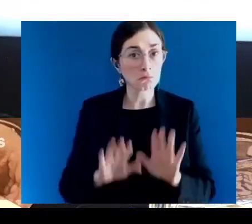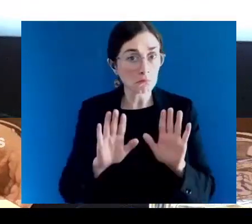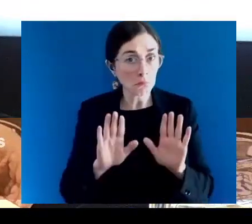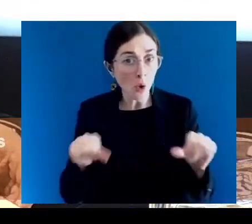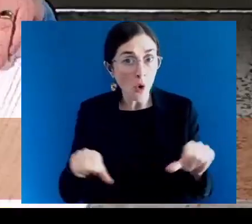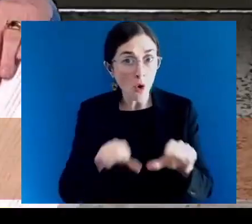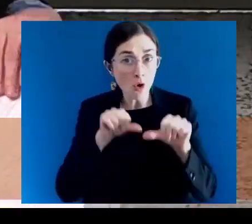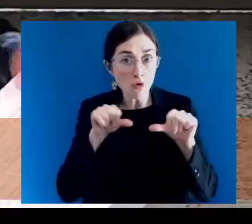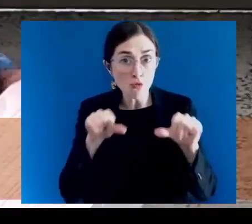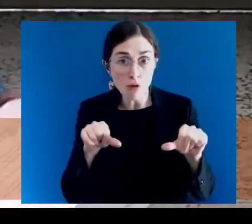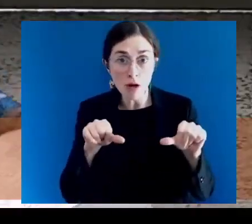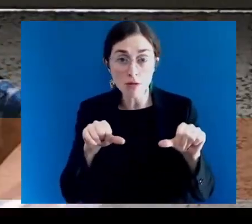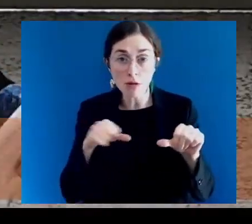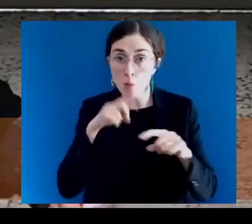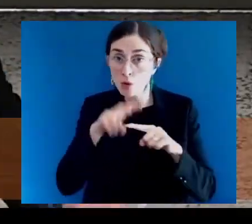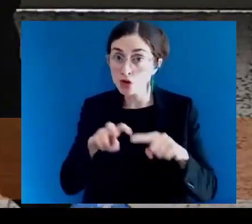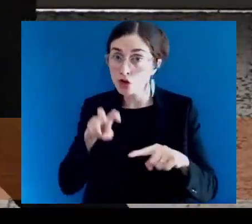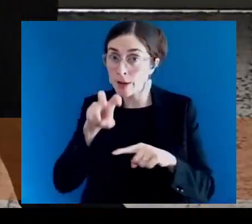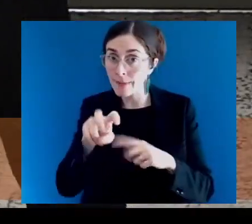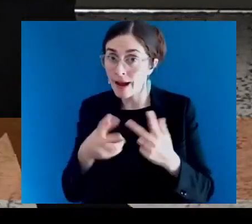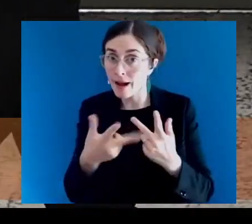to action on climate change,